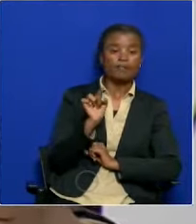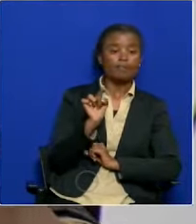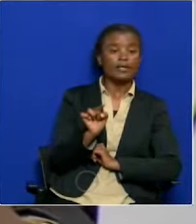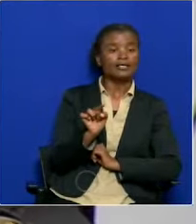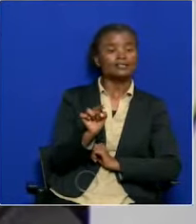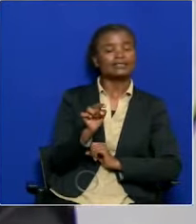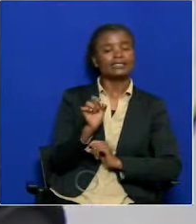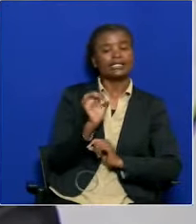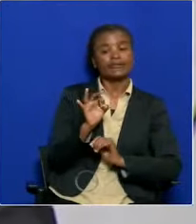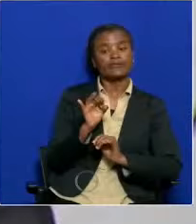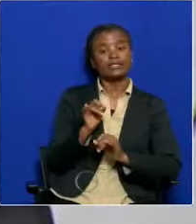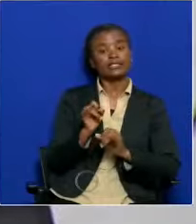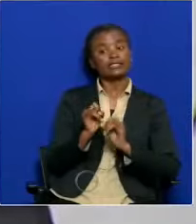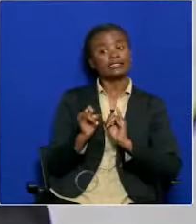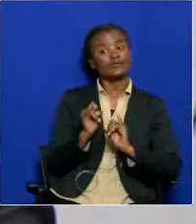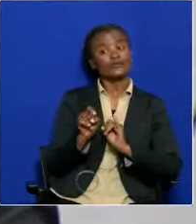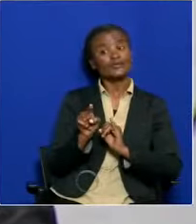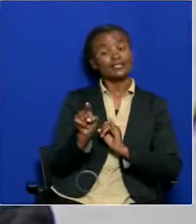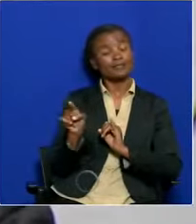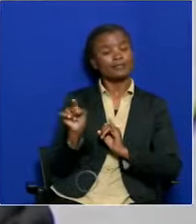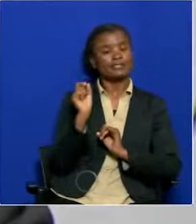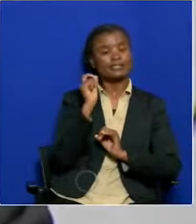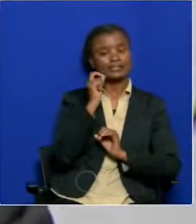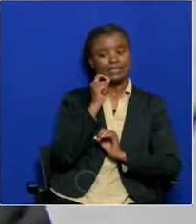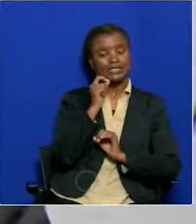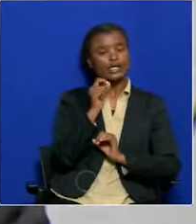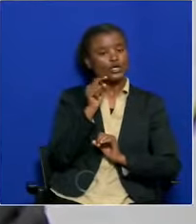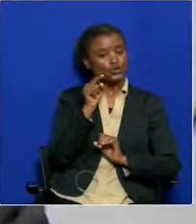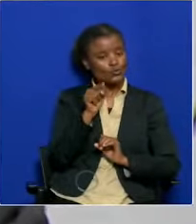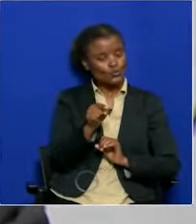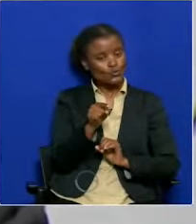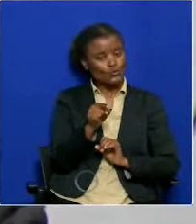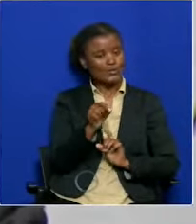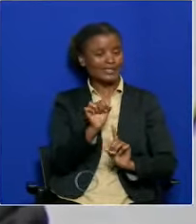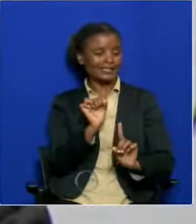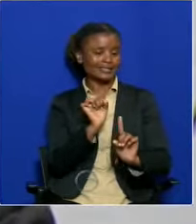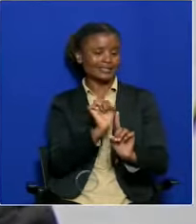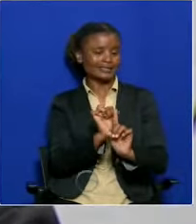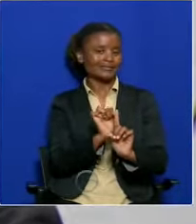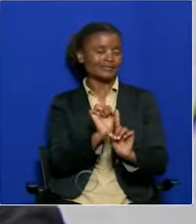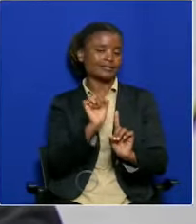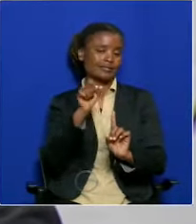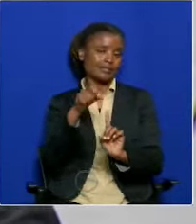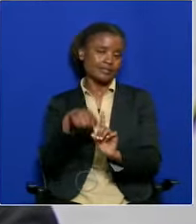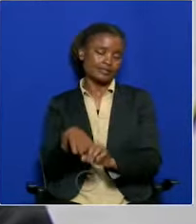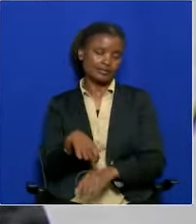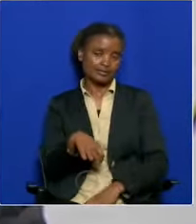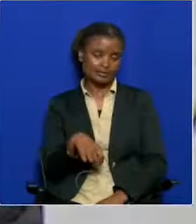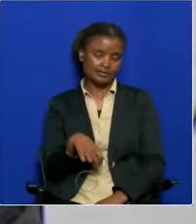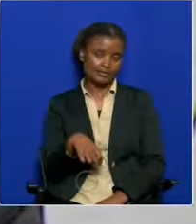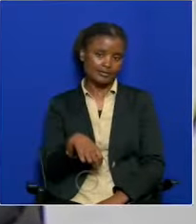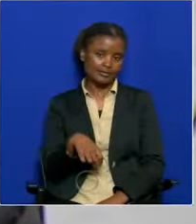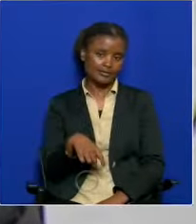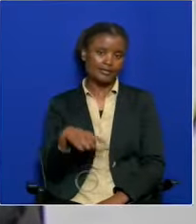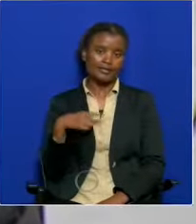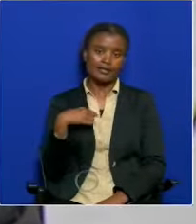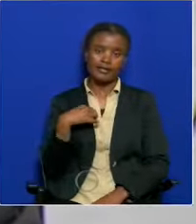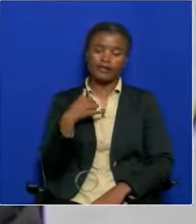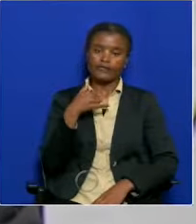person. And then that is when I phoned and said, why did you say what you